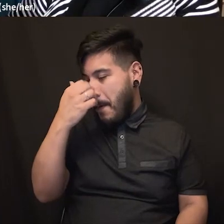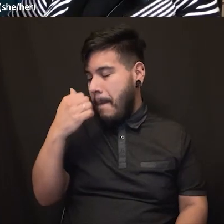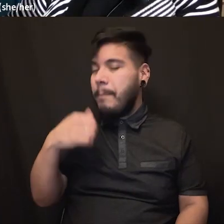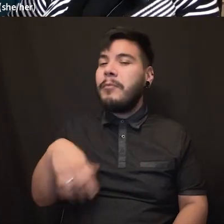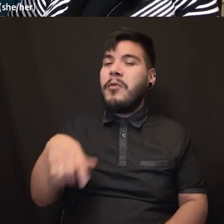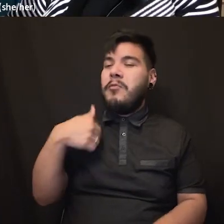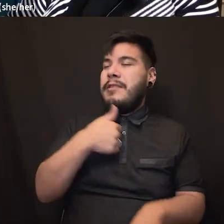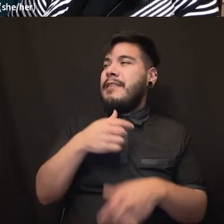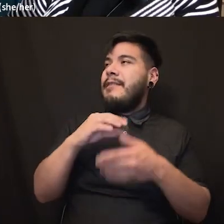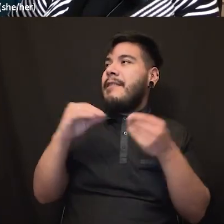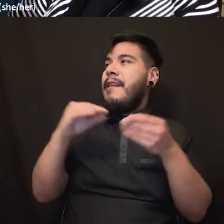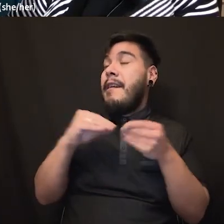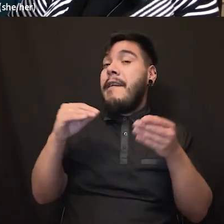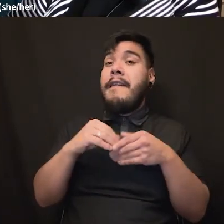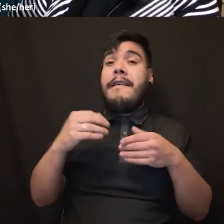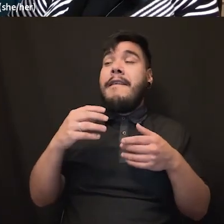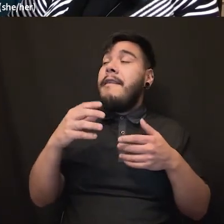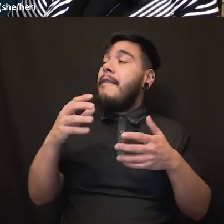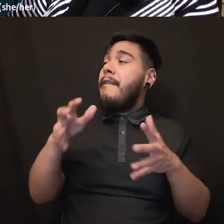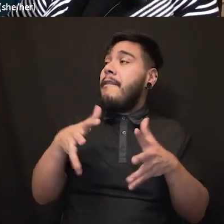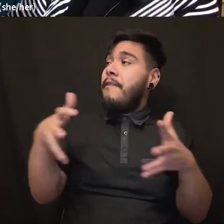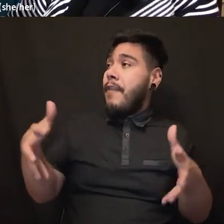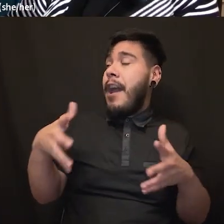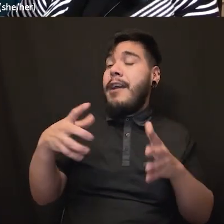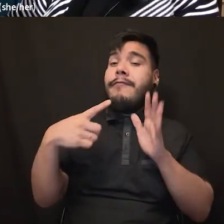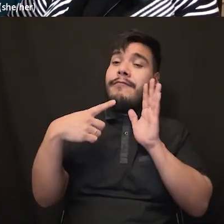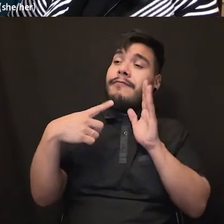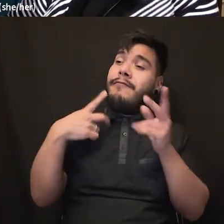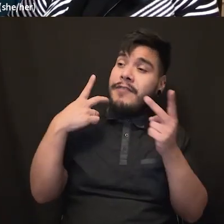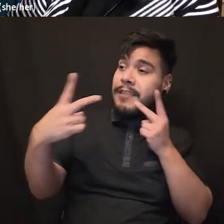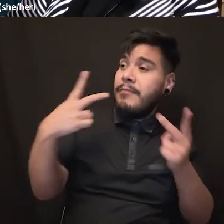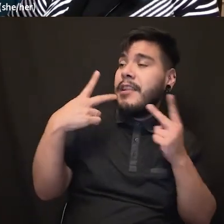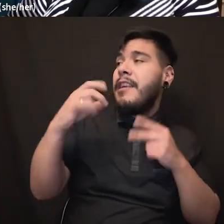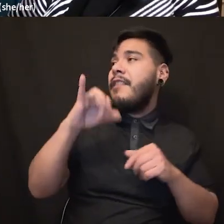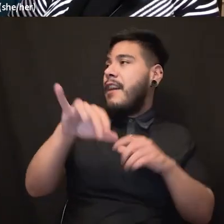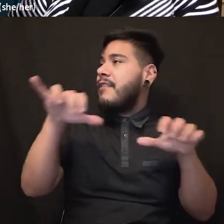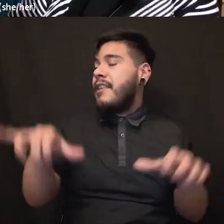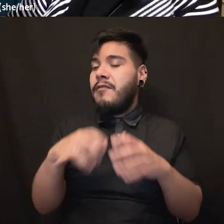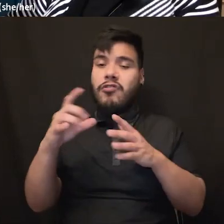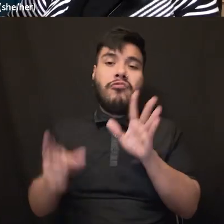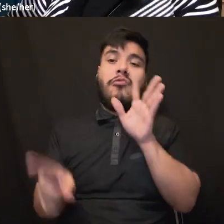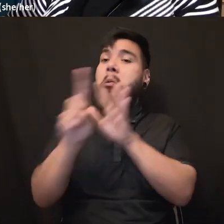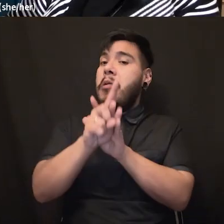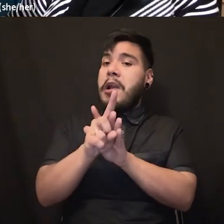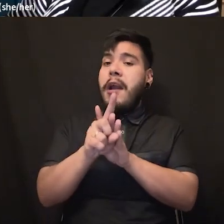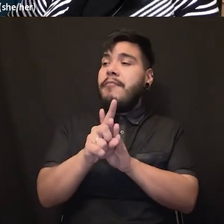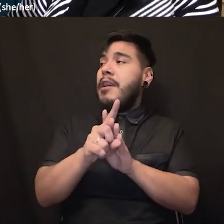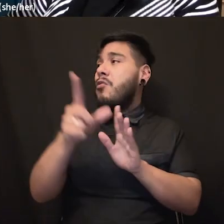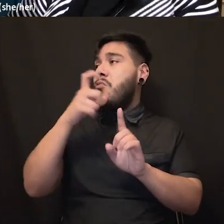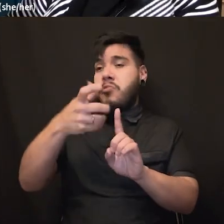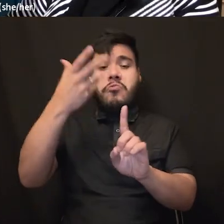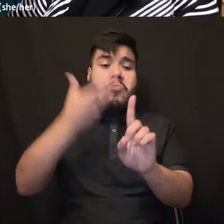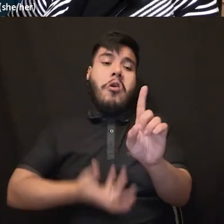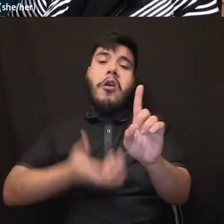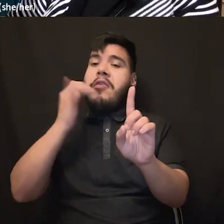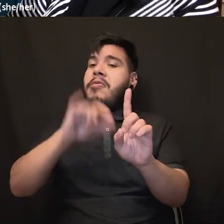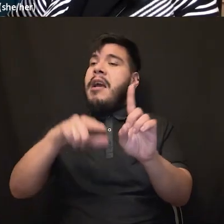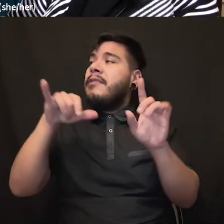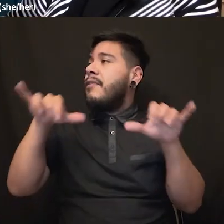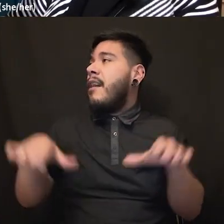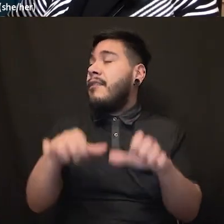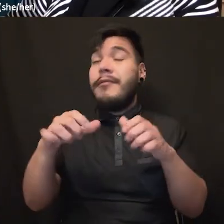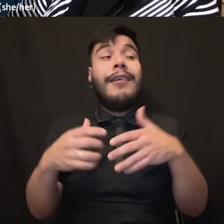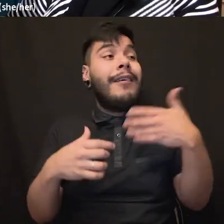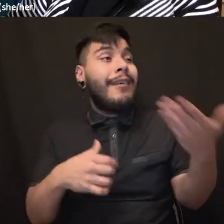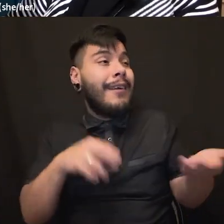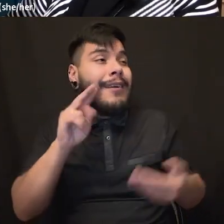fat visibility is activism. It doesn't have to, you know, like just being there as you. Yeah. And in all those other ways too. Nikki, I want to let